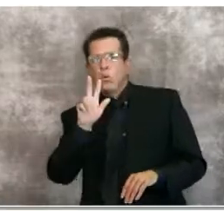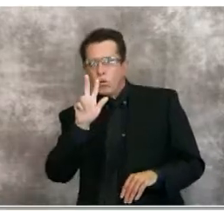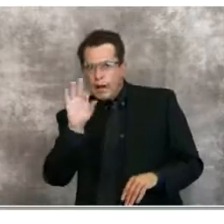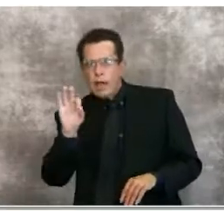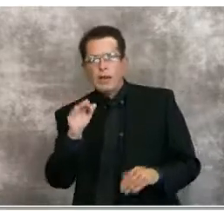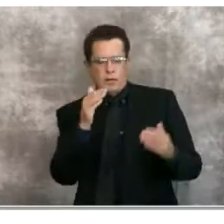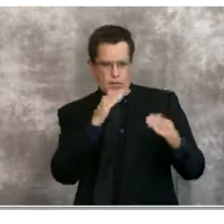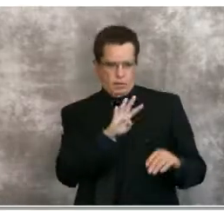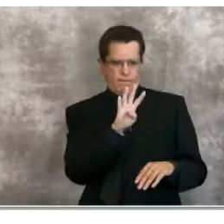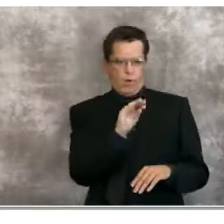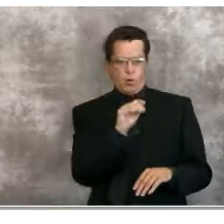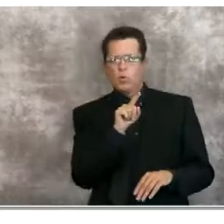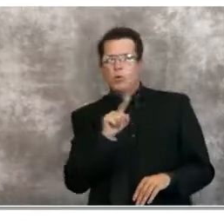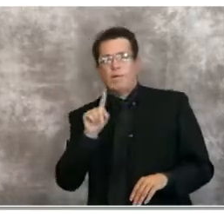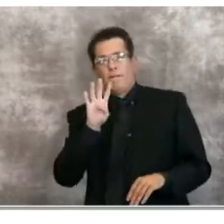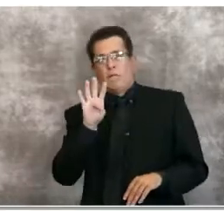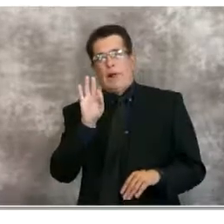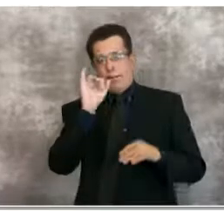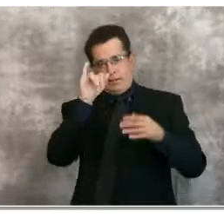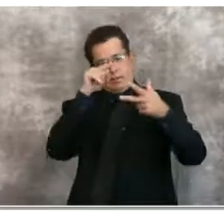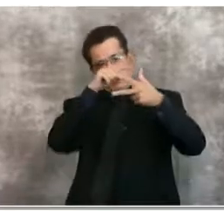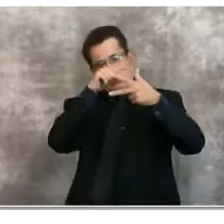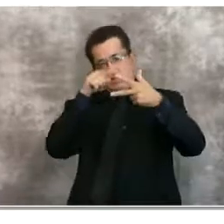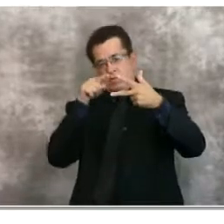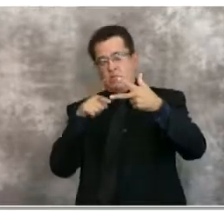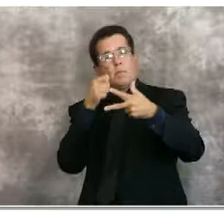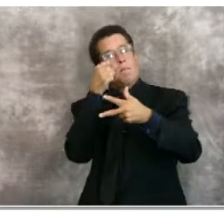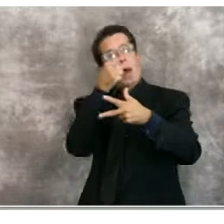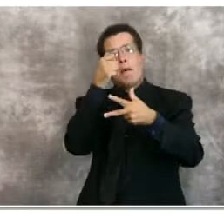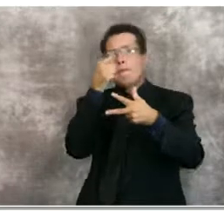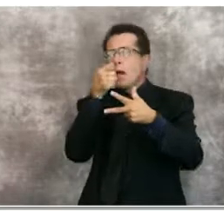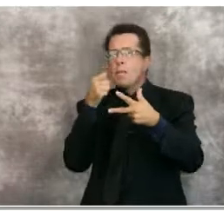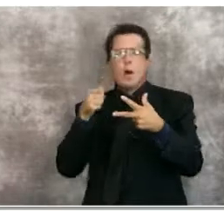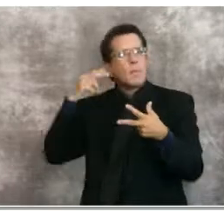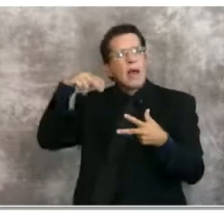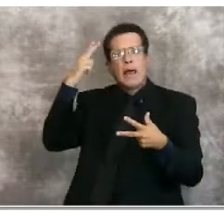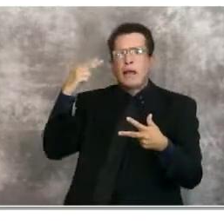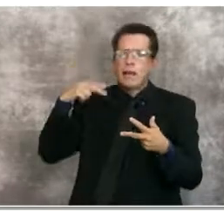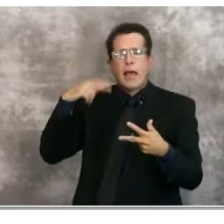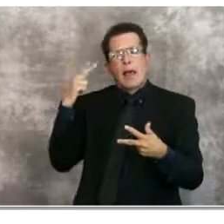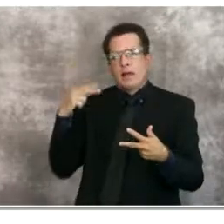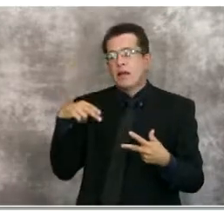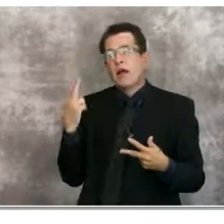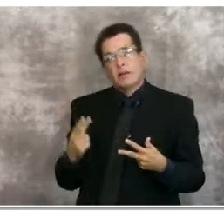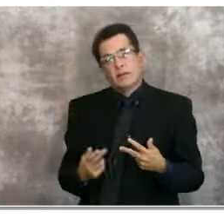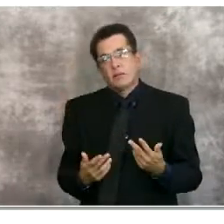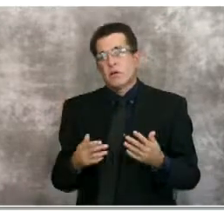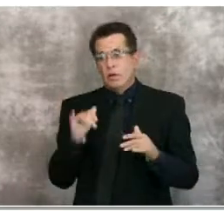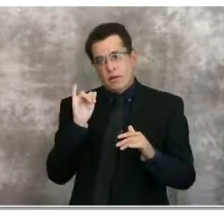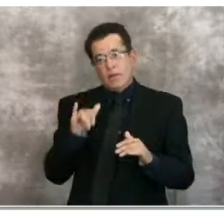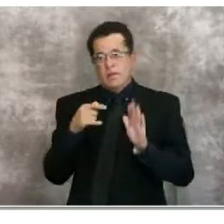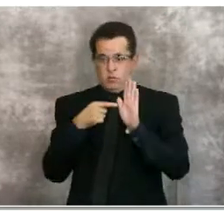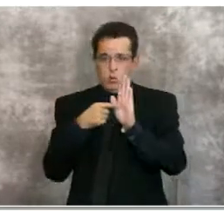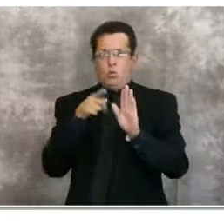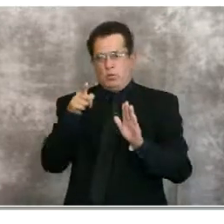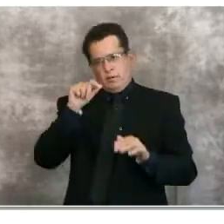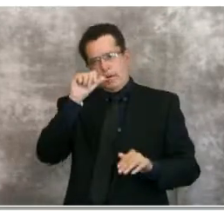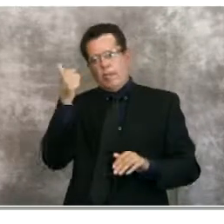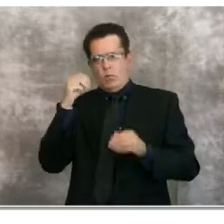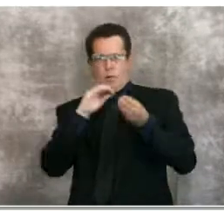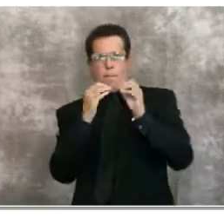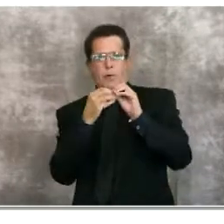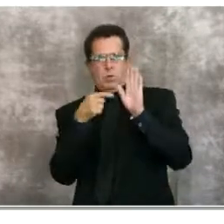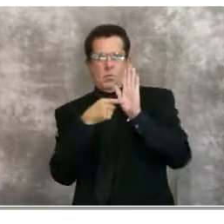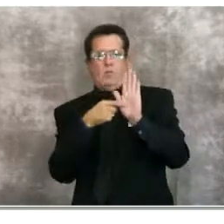to 49 age group. Next slide. And this again is another rendition of hospitalizations